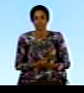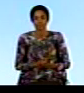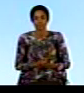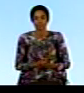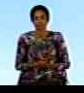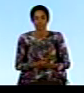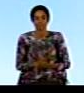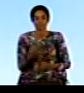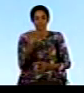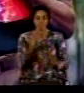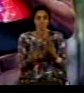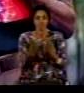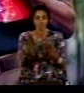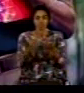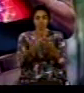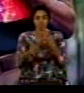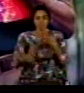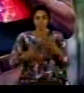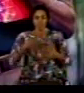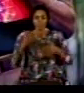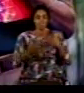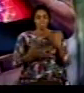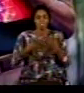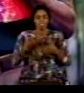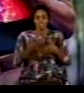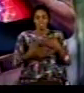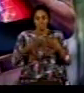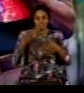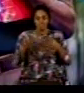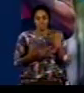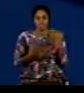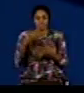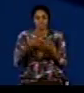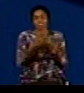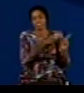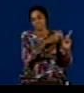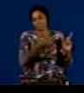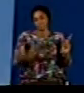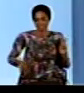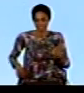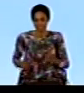If you want to rejoice, rejoice in the Lord.